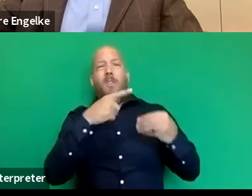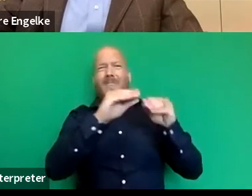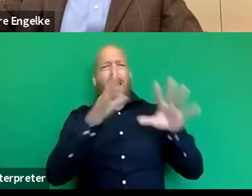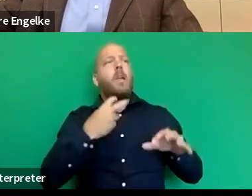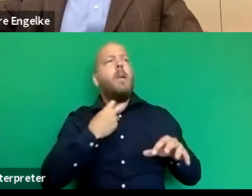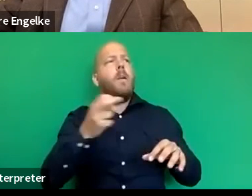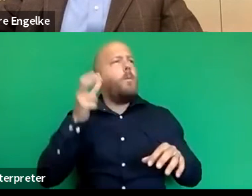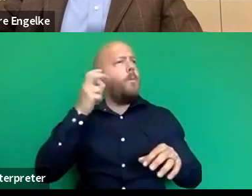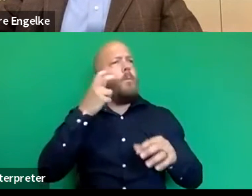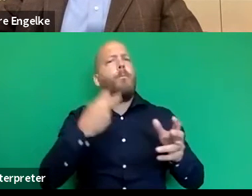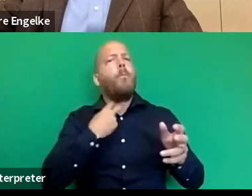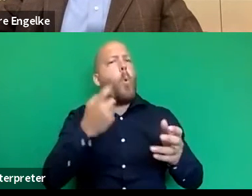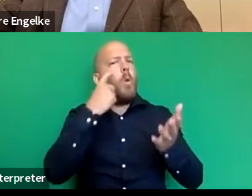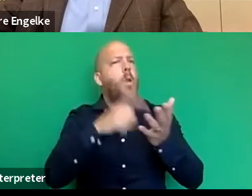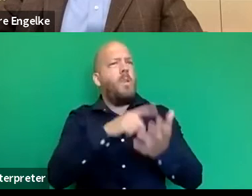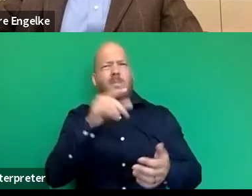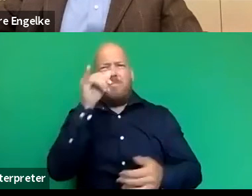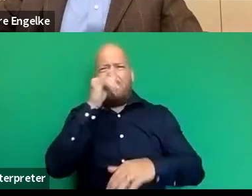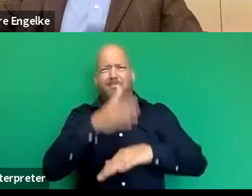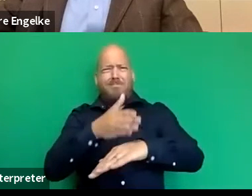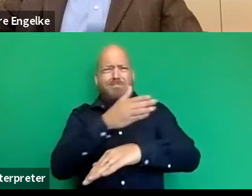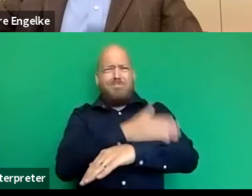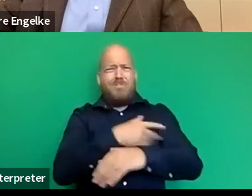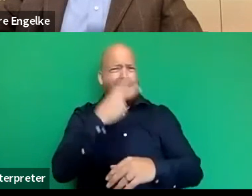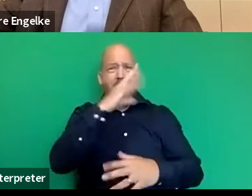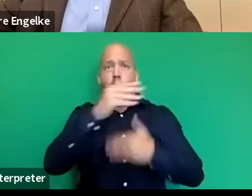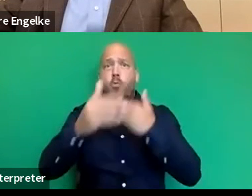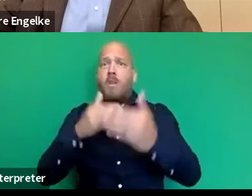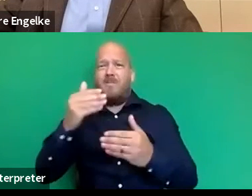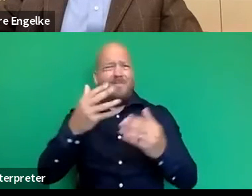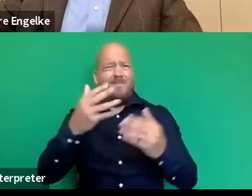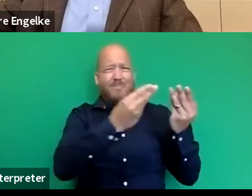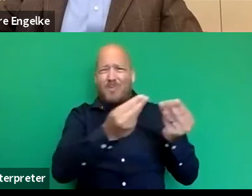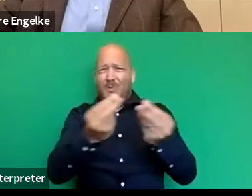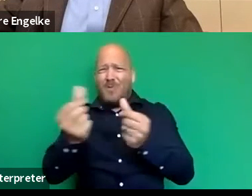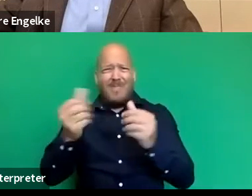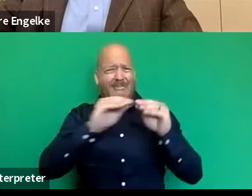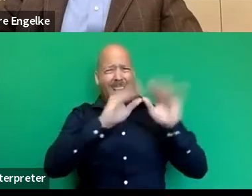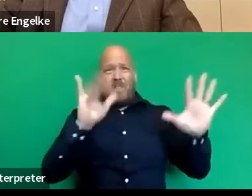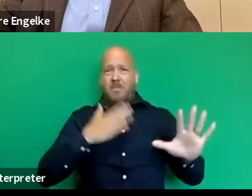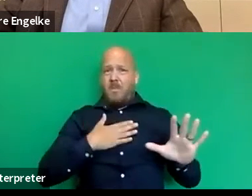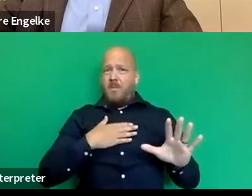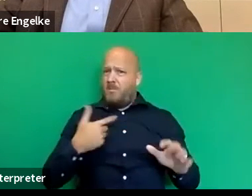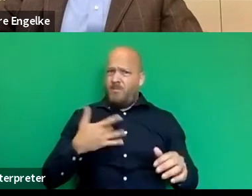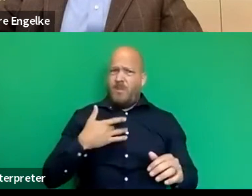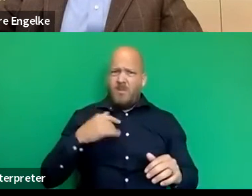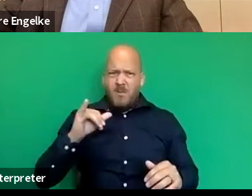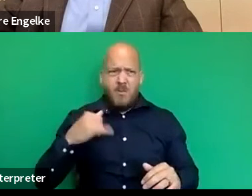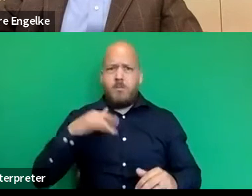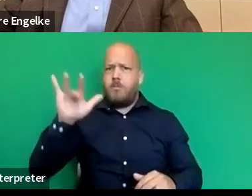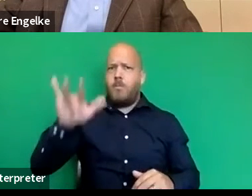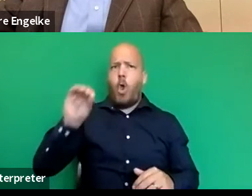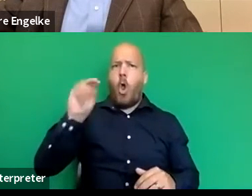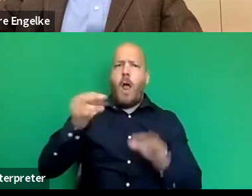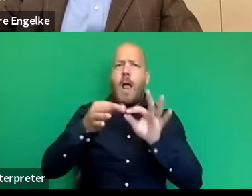was very, very clear, kind of like mine. And I had the captions on, and I was very confused as to why her captions were not good. And